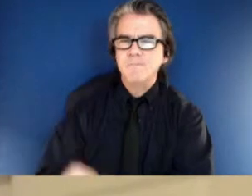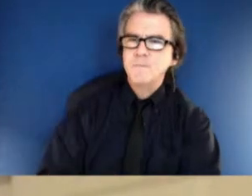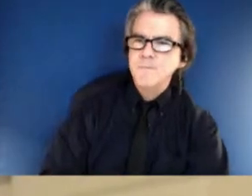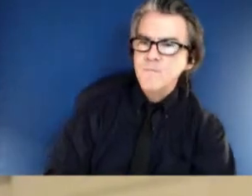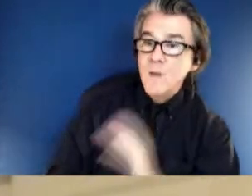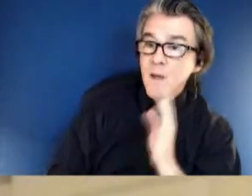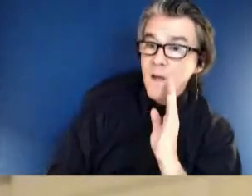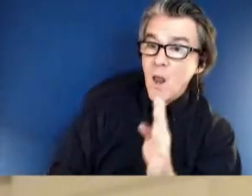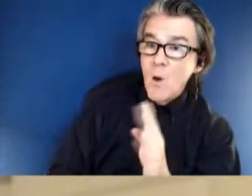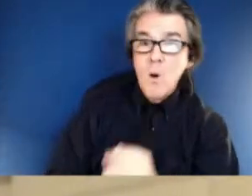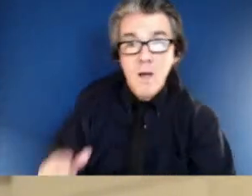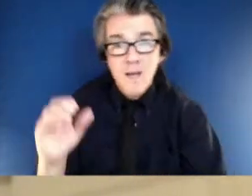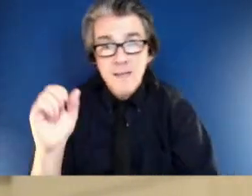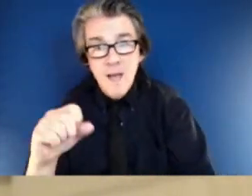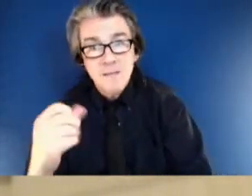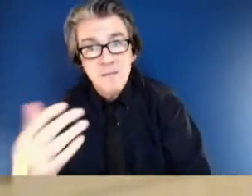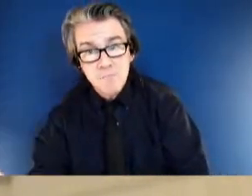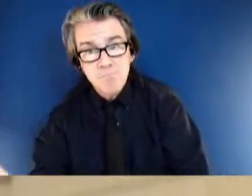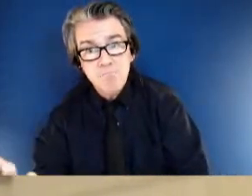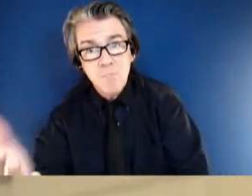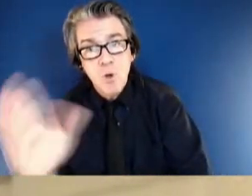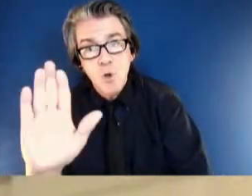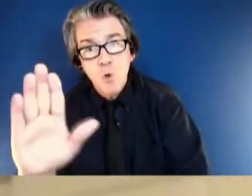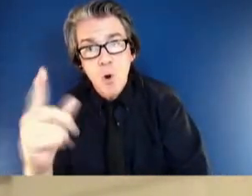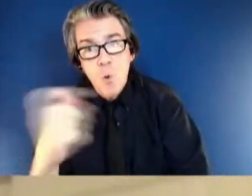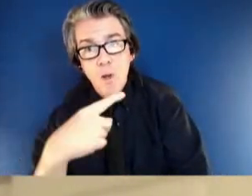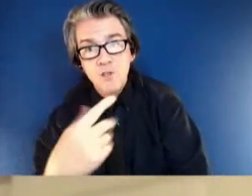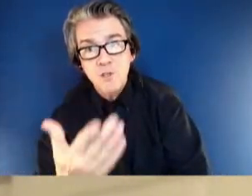Hello? Hi, JD, I can hear you.